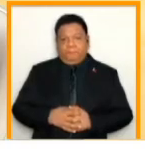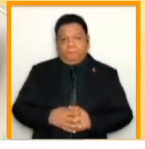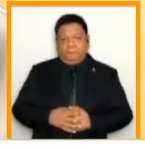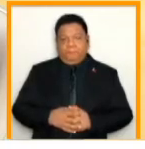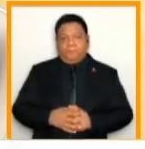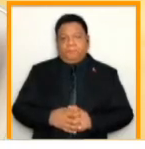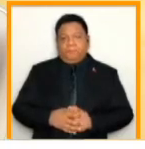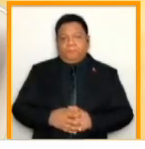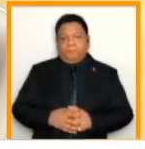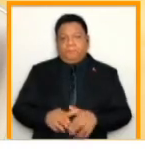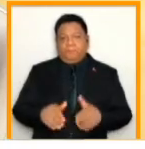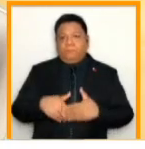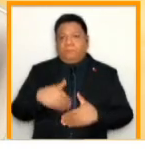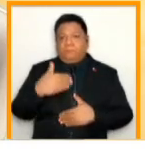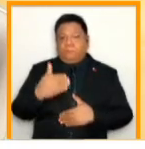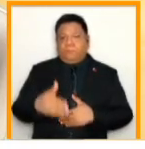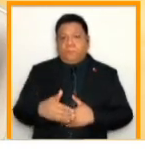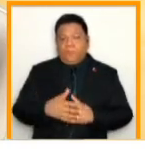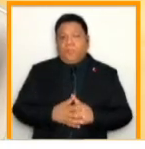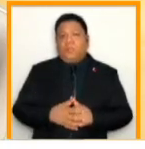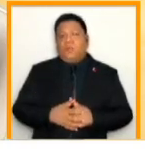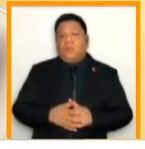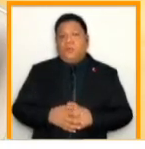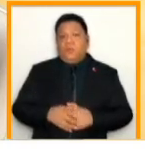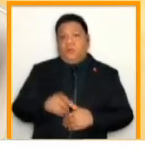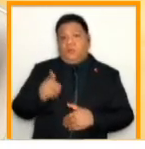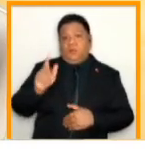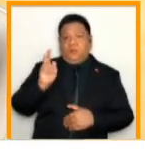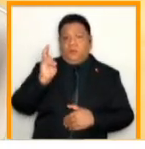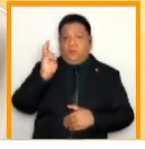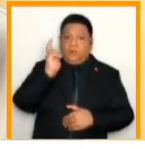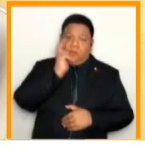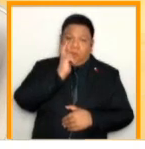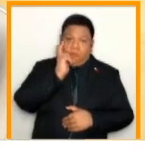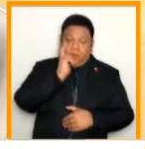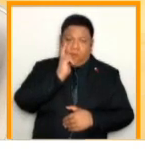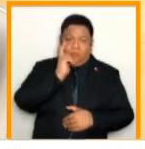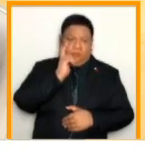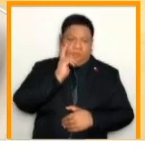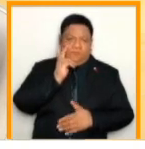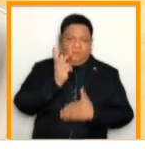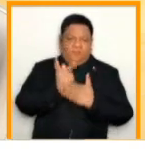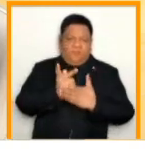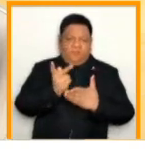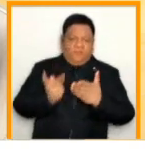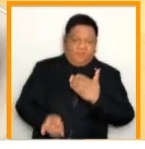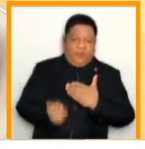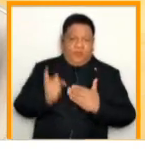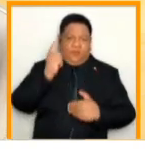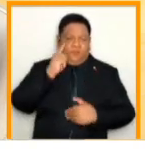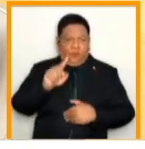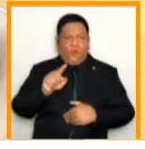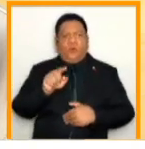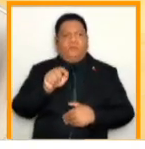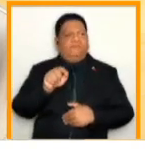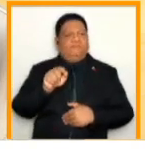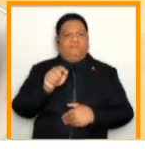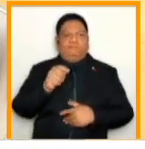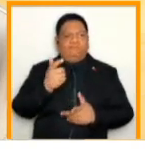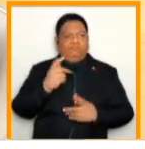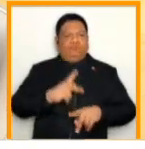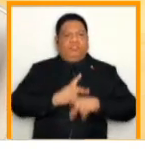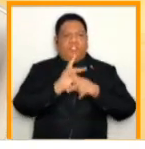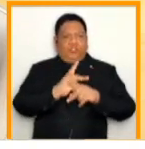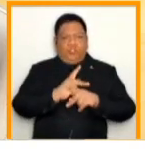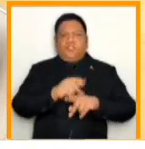Grounds for impeachment daw ang pagkabigo ni Pangulong Duterte na protektahan ang teritoryo ng bansa sa West Philippine Sea. Ayon yan kay dating Senior Associate